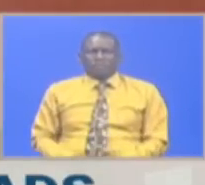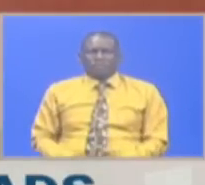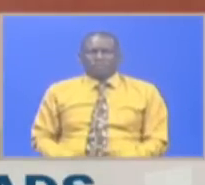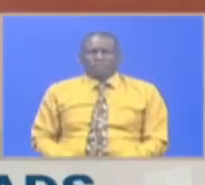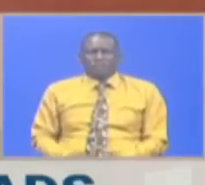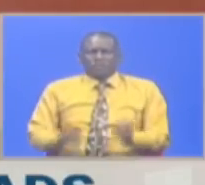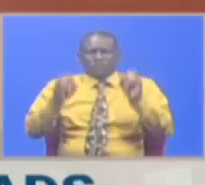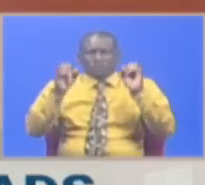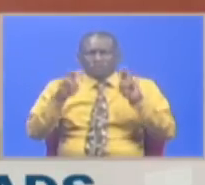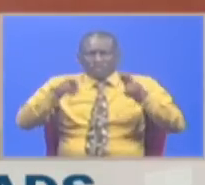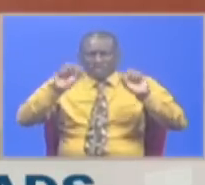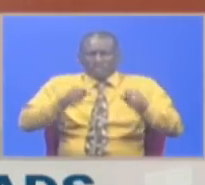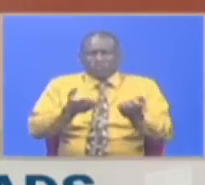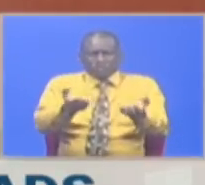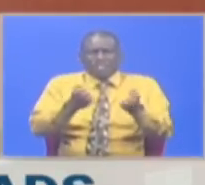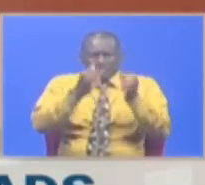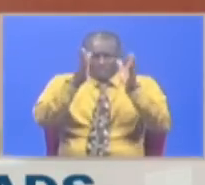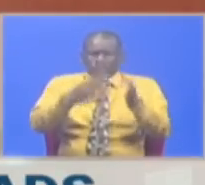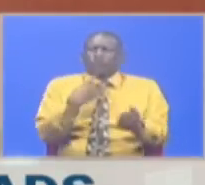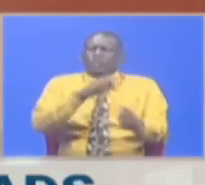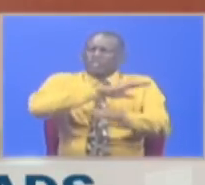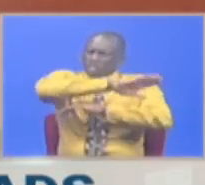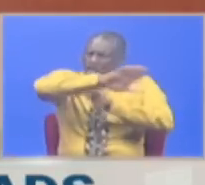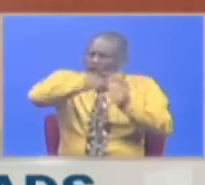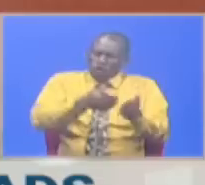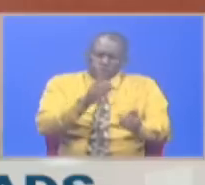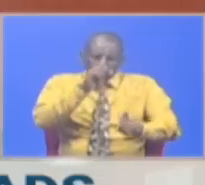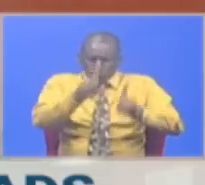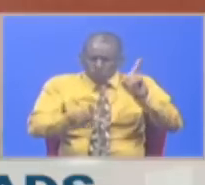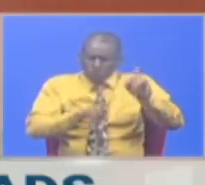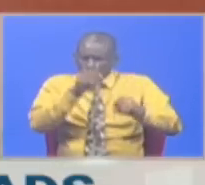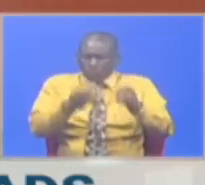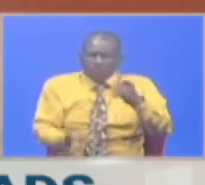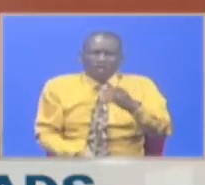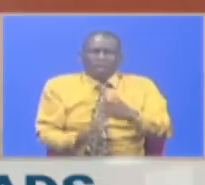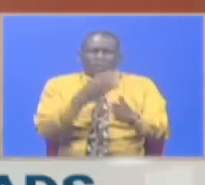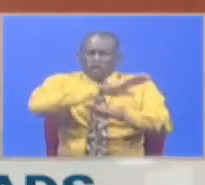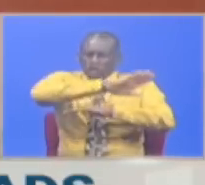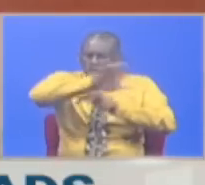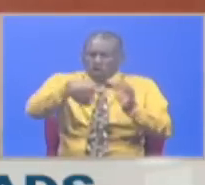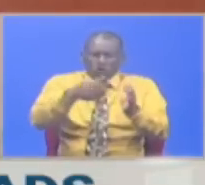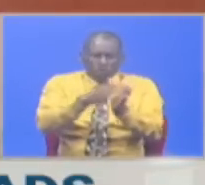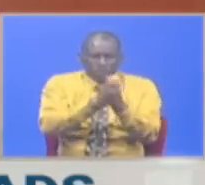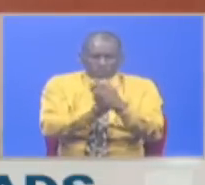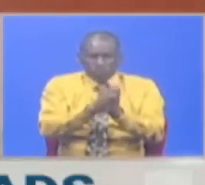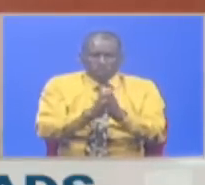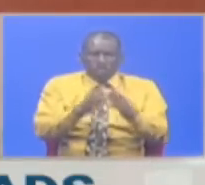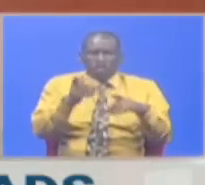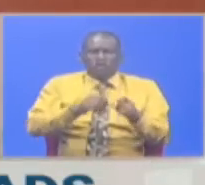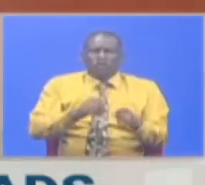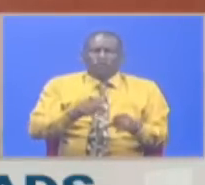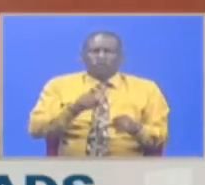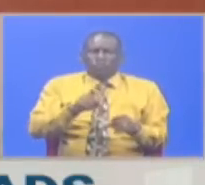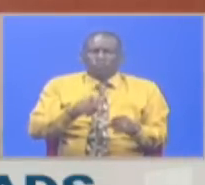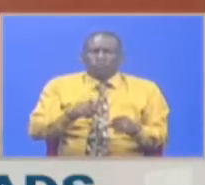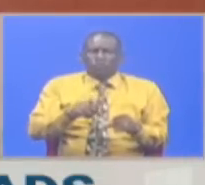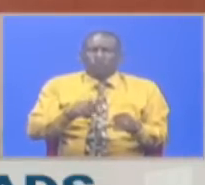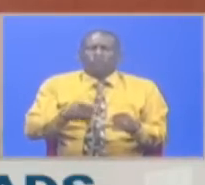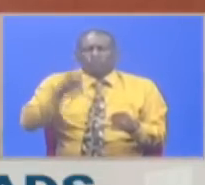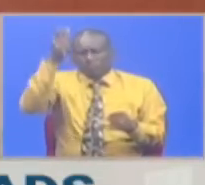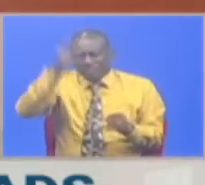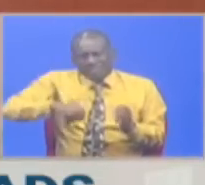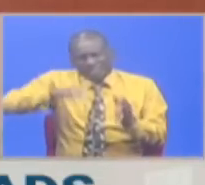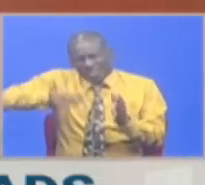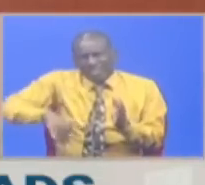Of course, you need someone to answer all those questions that have been raised in all our stories, from cheated out of justice, justice delayed,